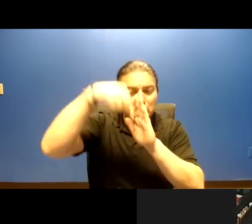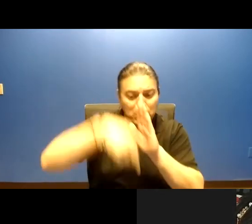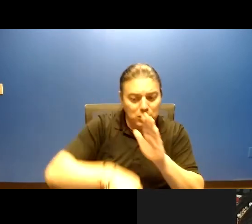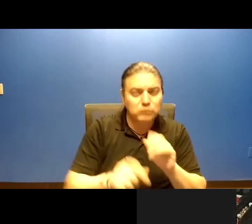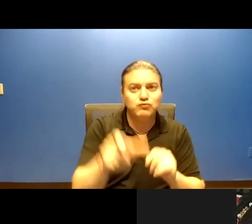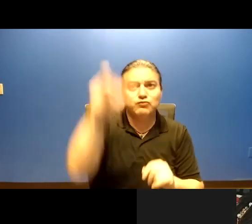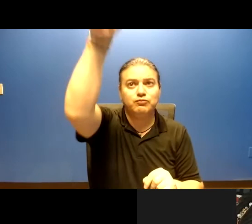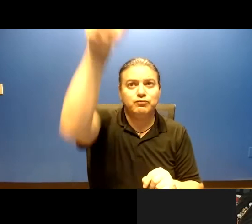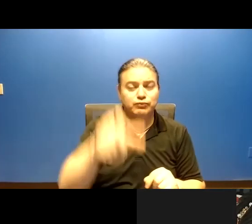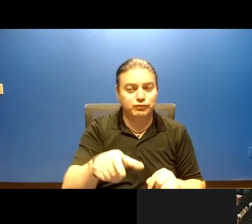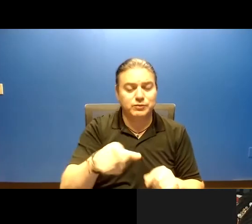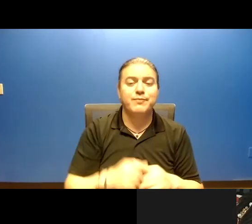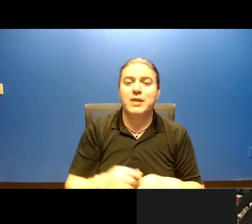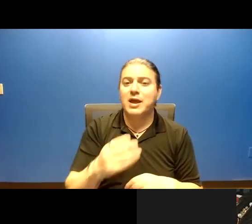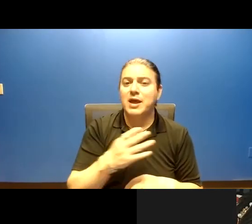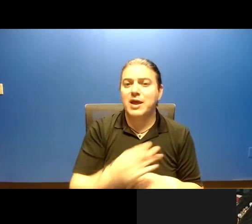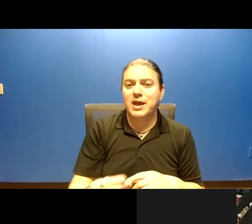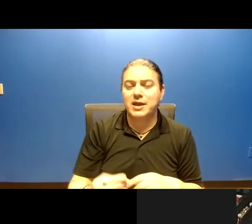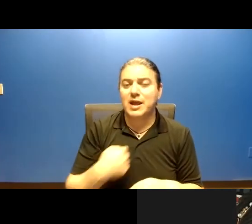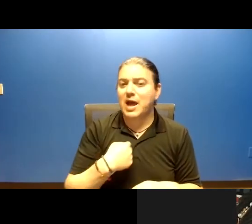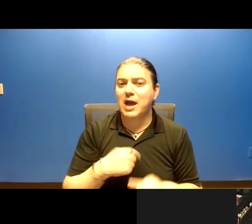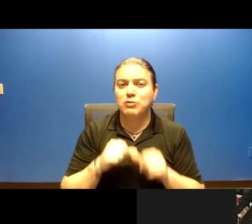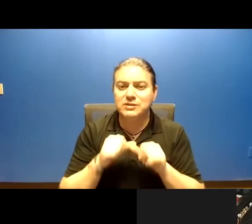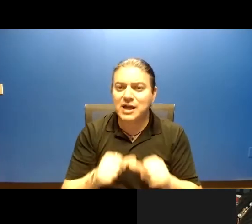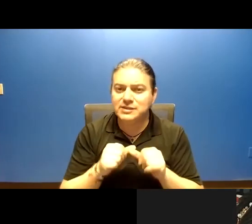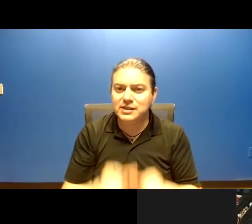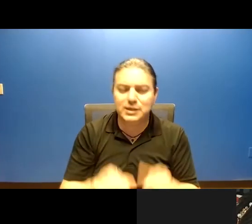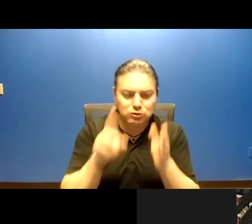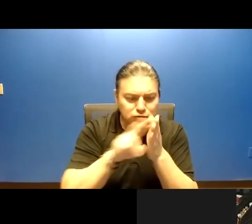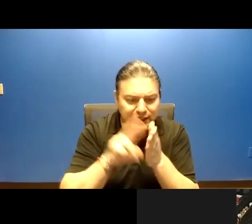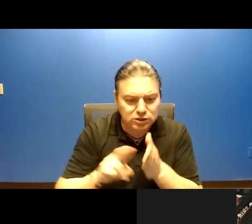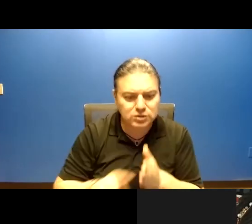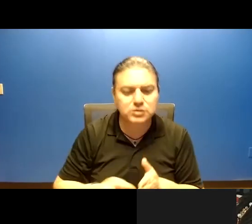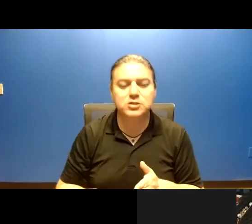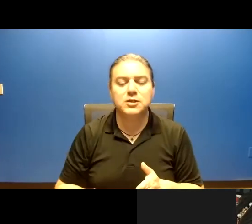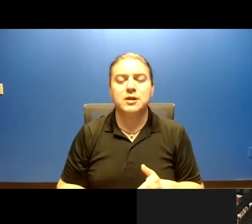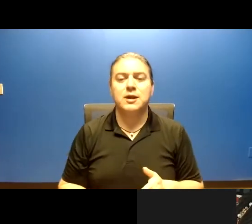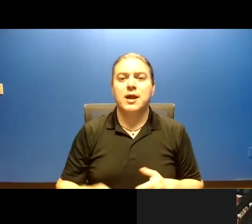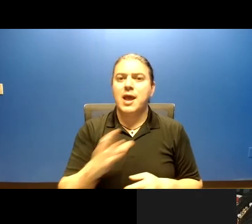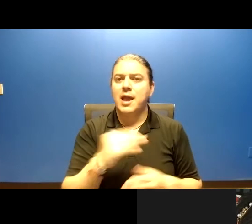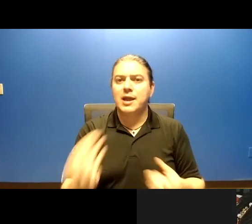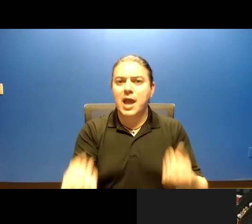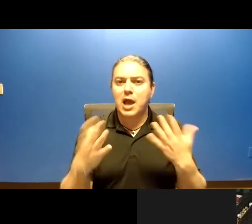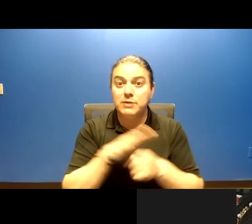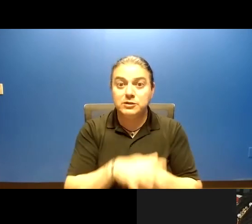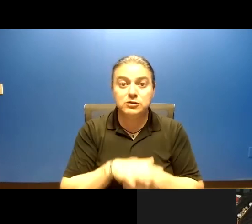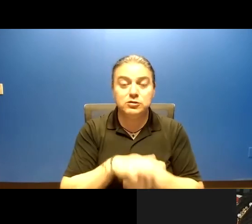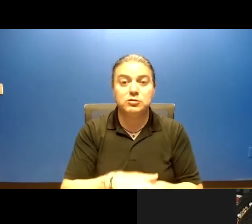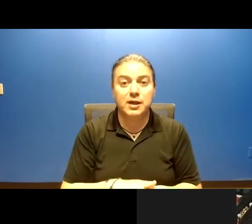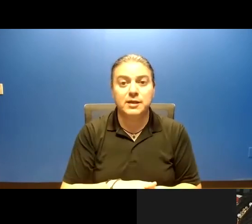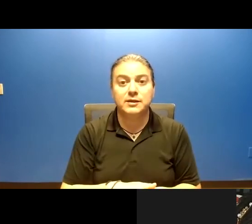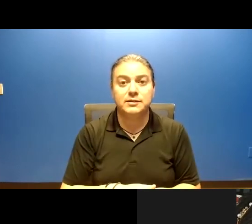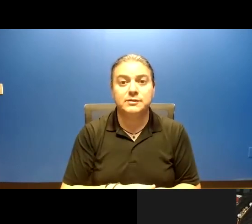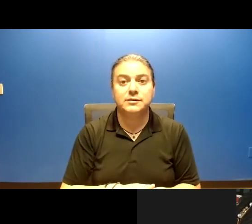was something that I was constantly researching, and it just, the amount of stress that was